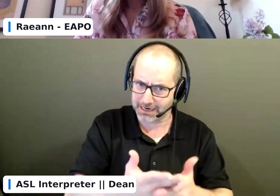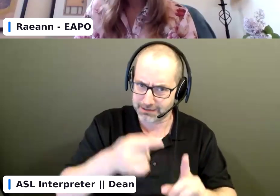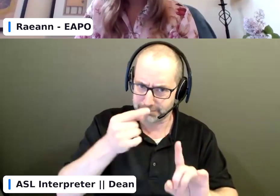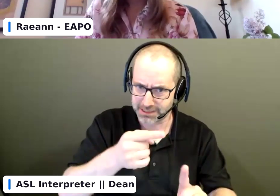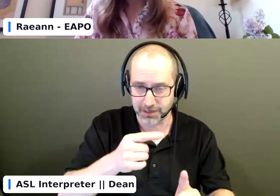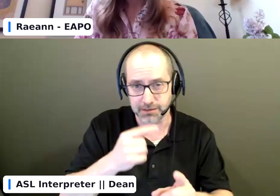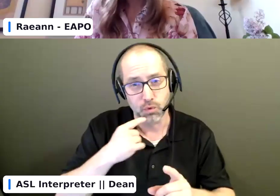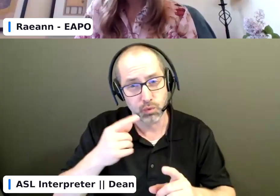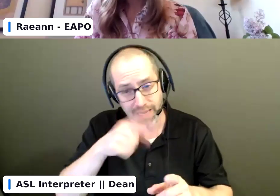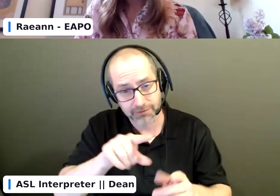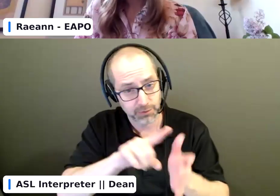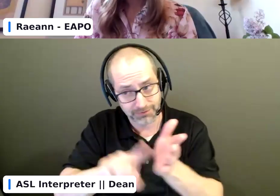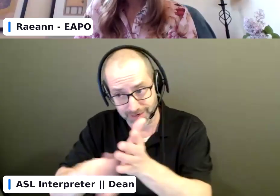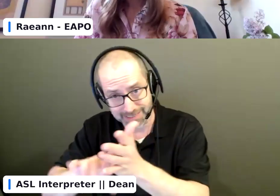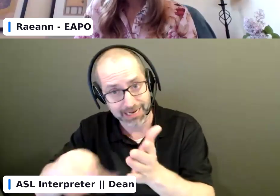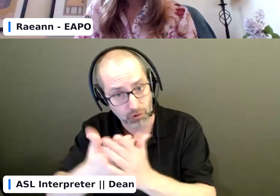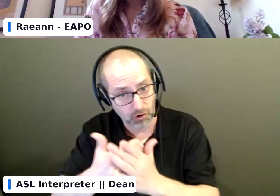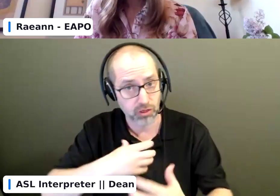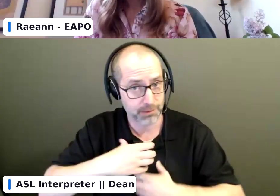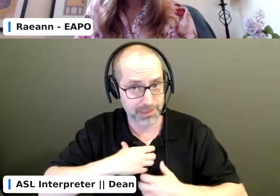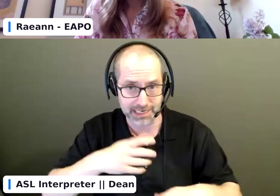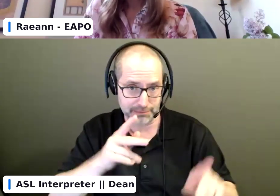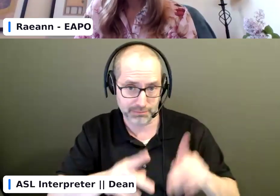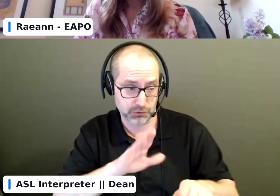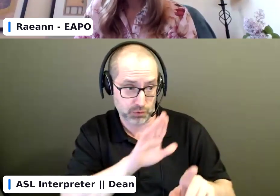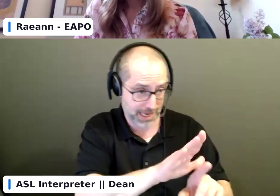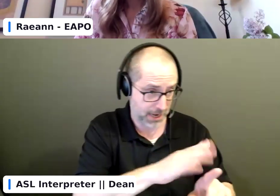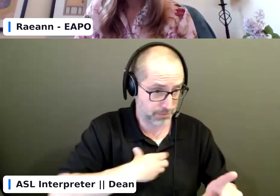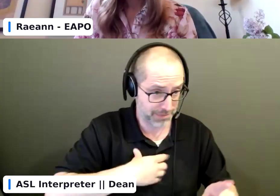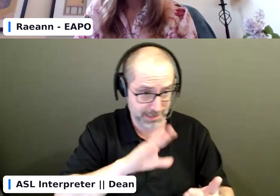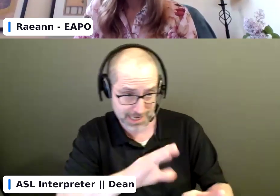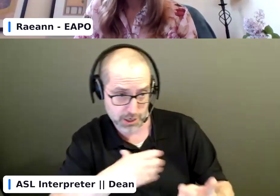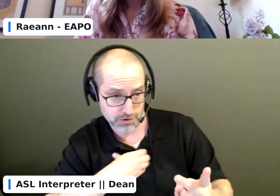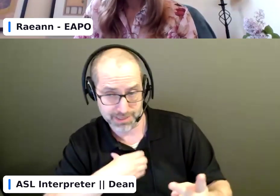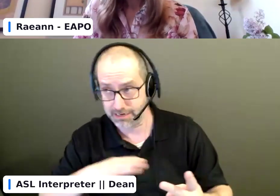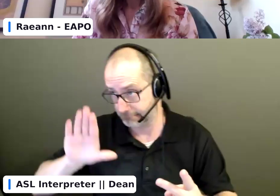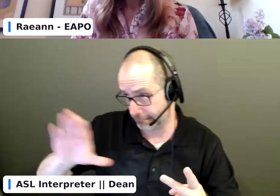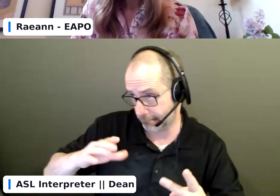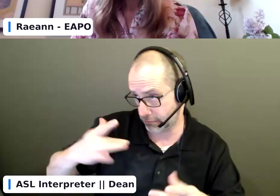rule. So, but it would be something we would have to look at depending on the situation.